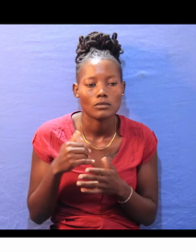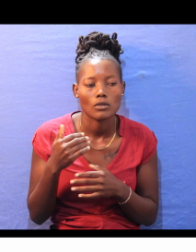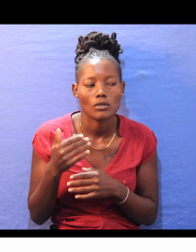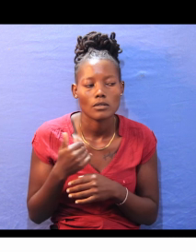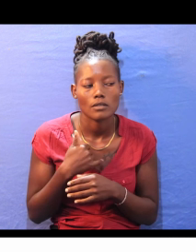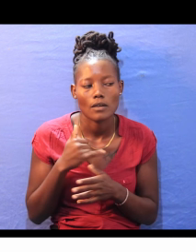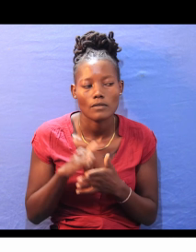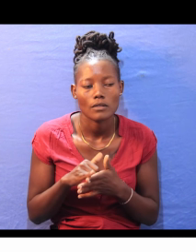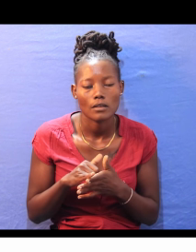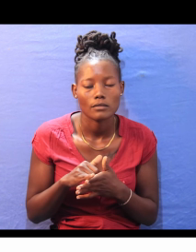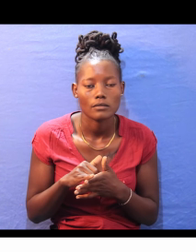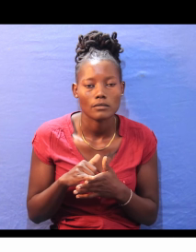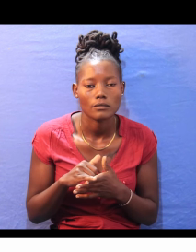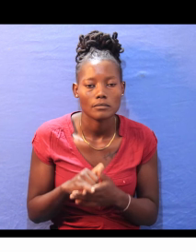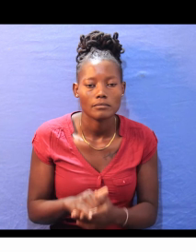that base.